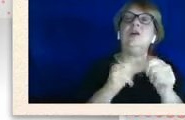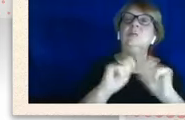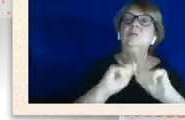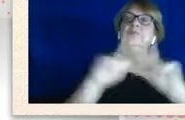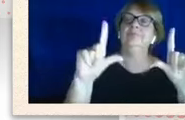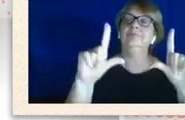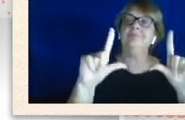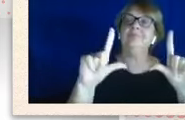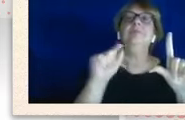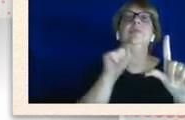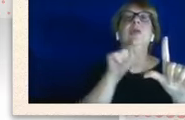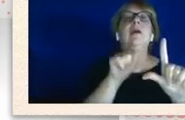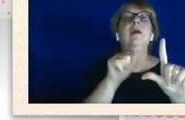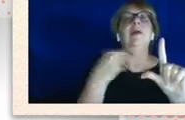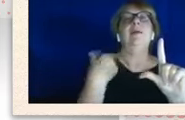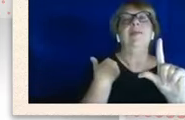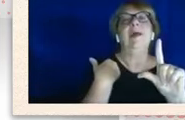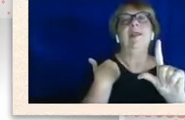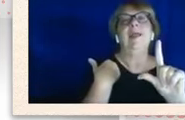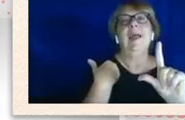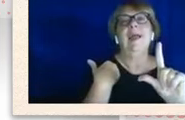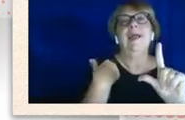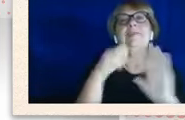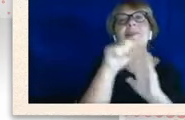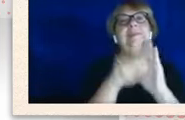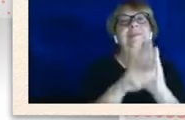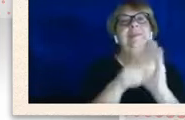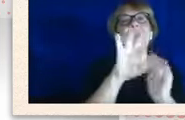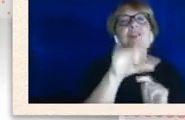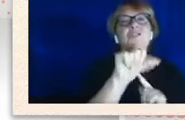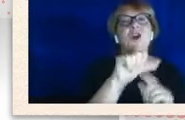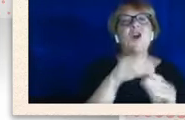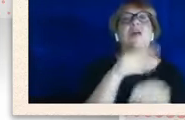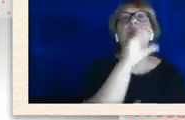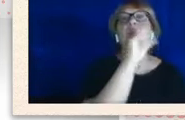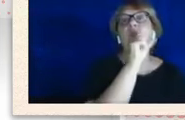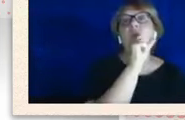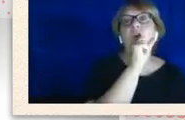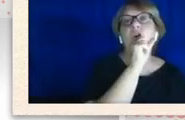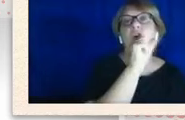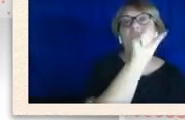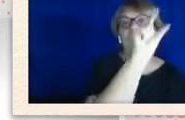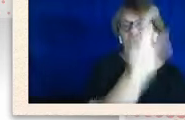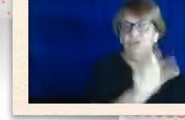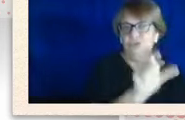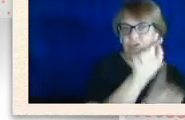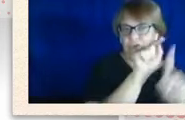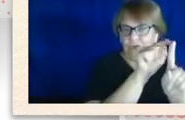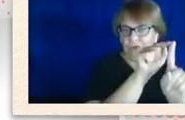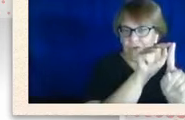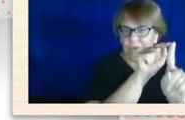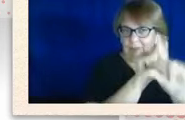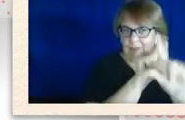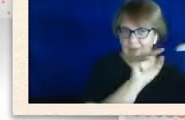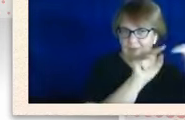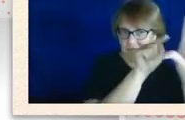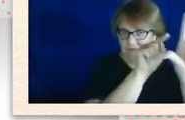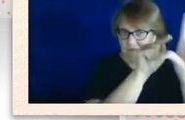has the state of Florida in orange on the top left,